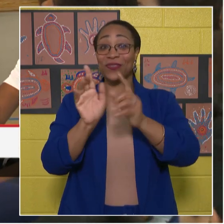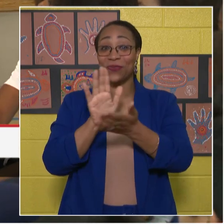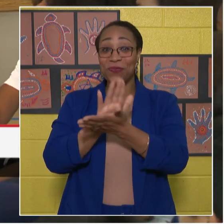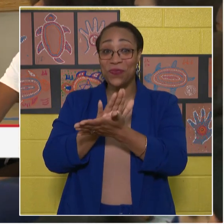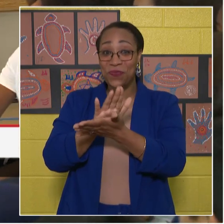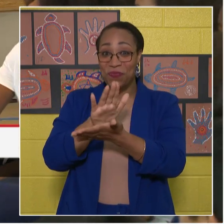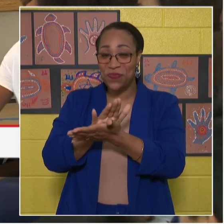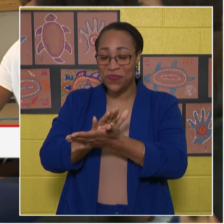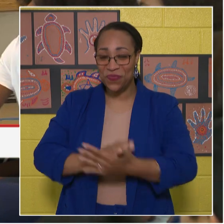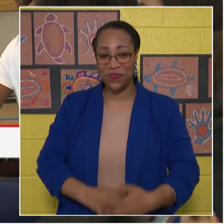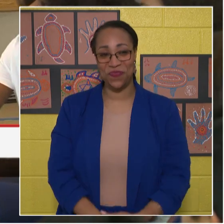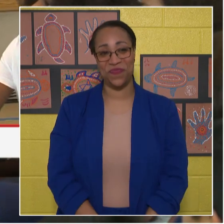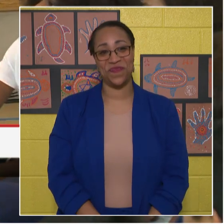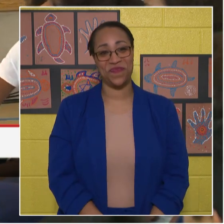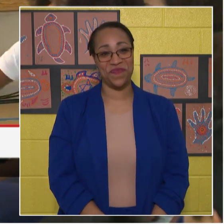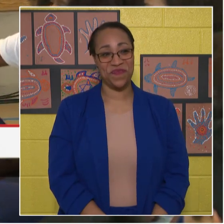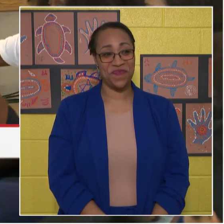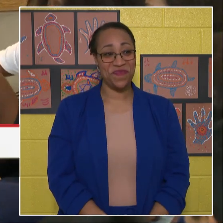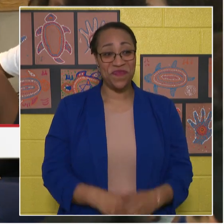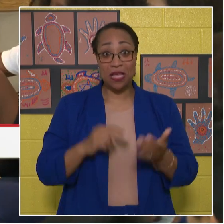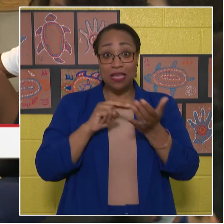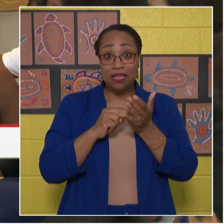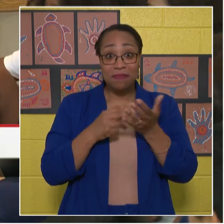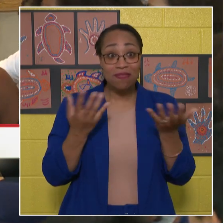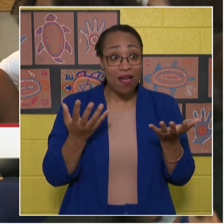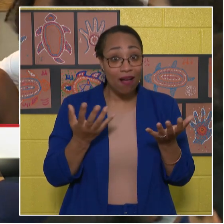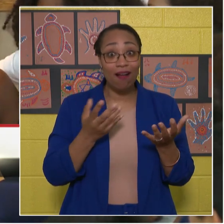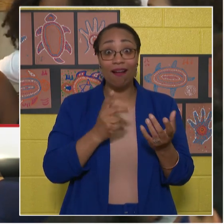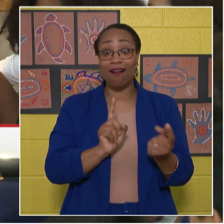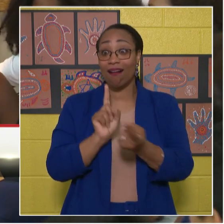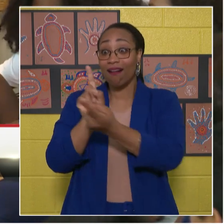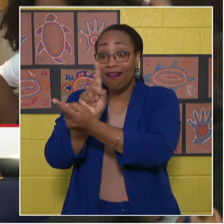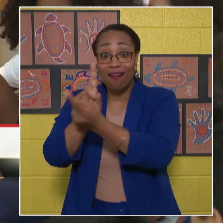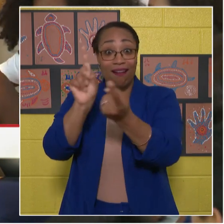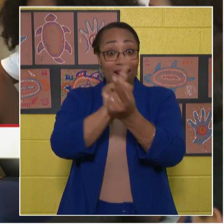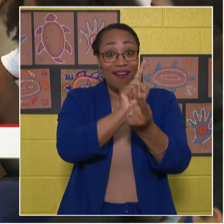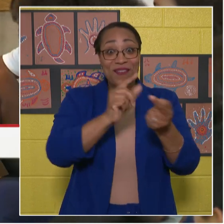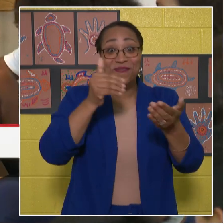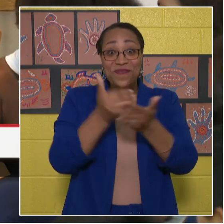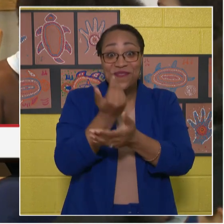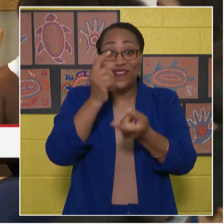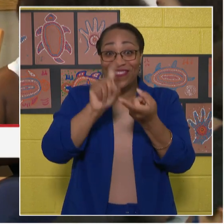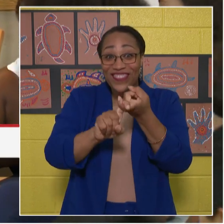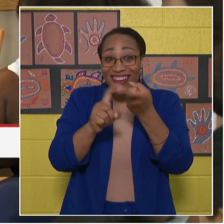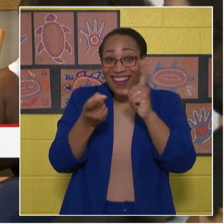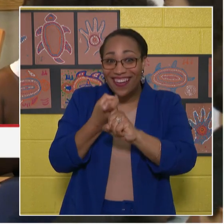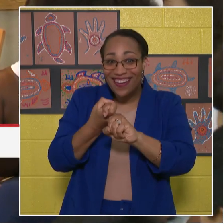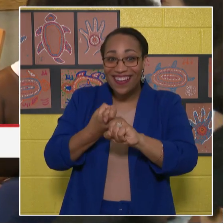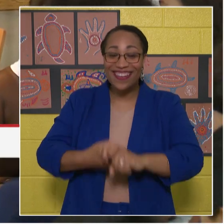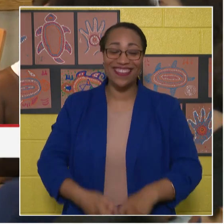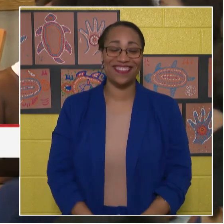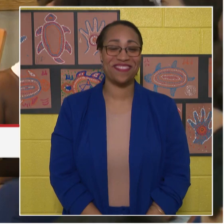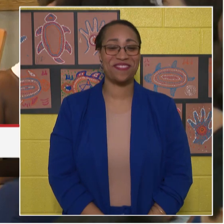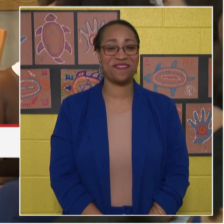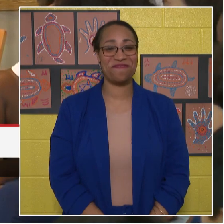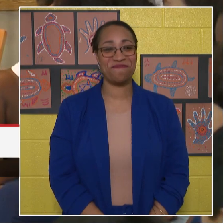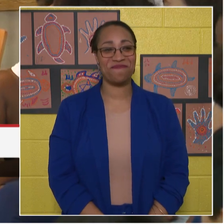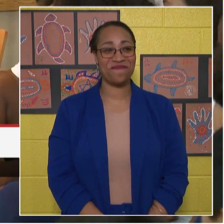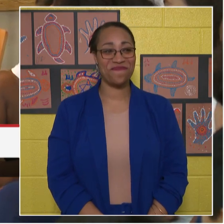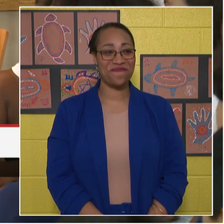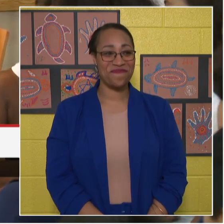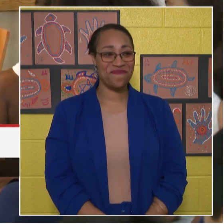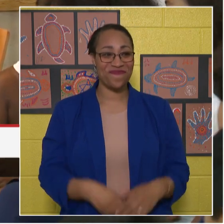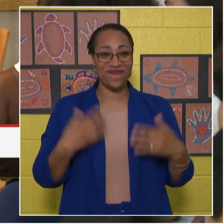what new friends you will make in middle school. As we kick off Career Day, I want to encourage